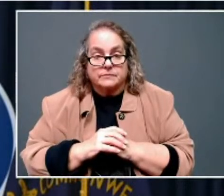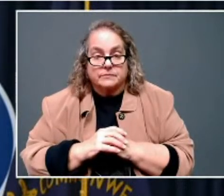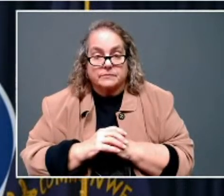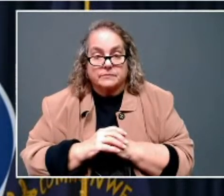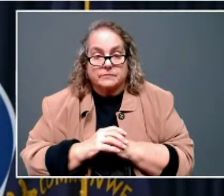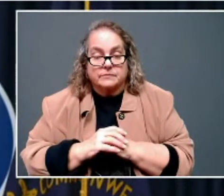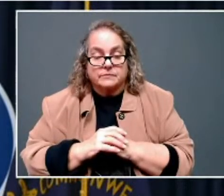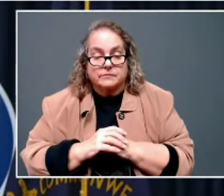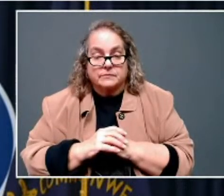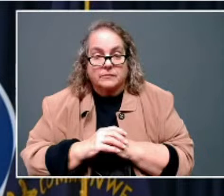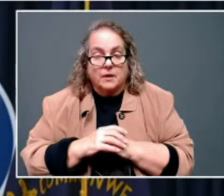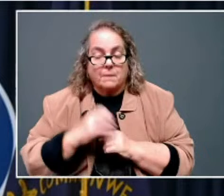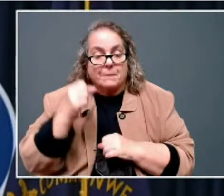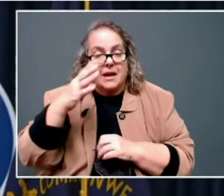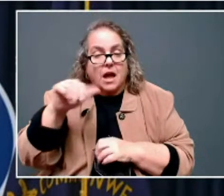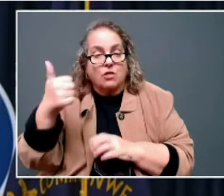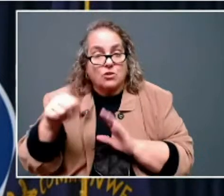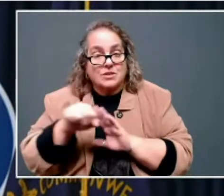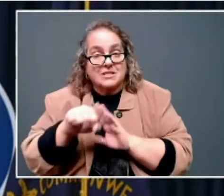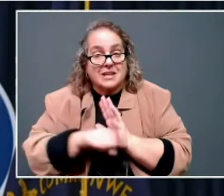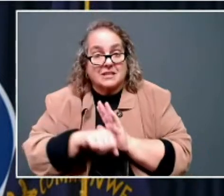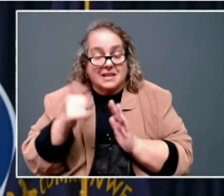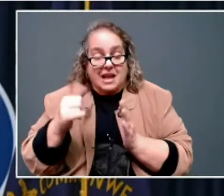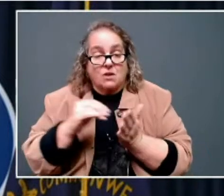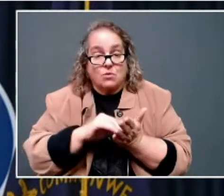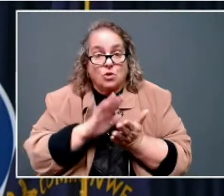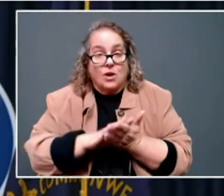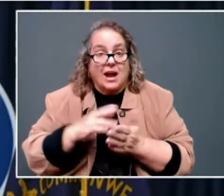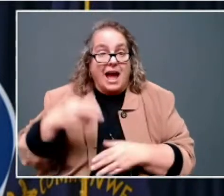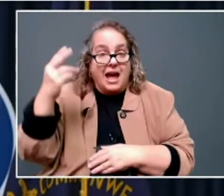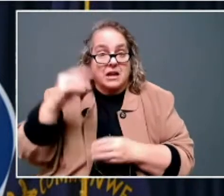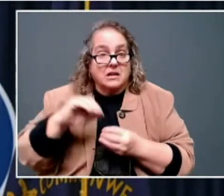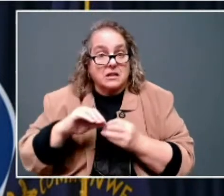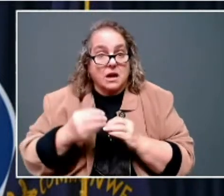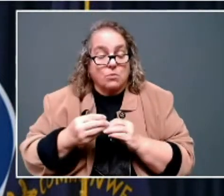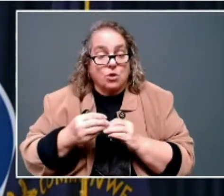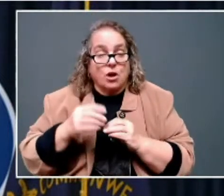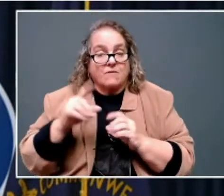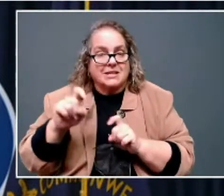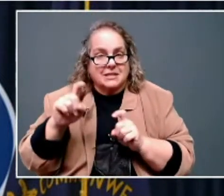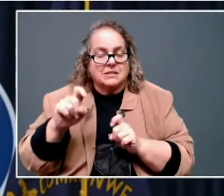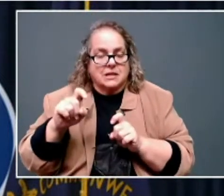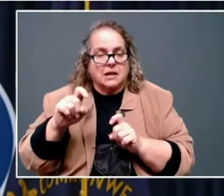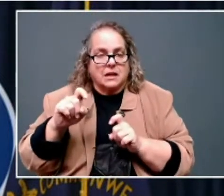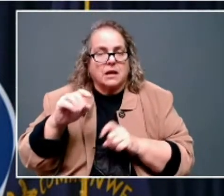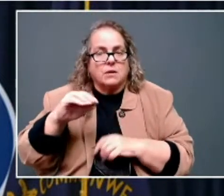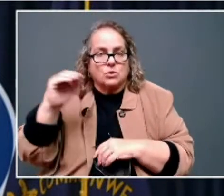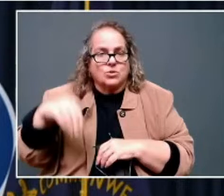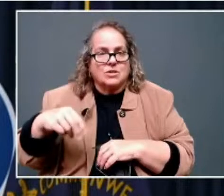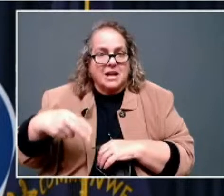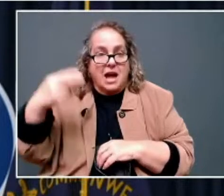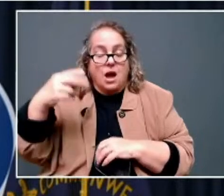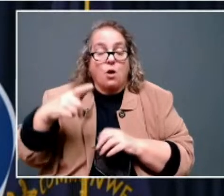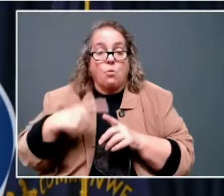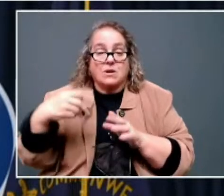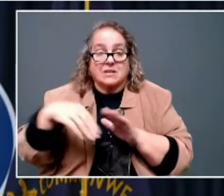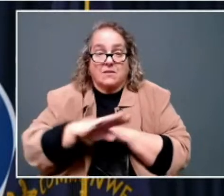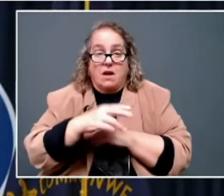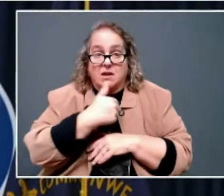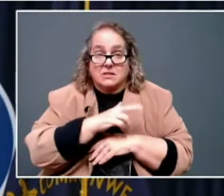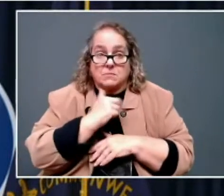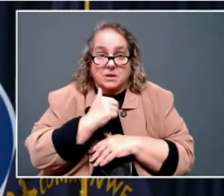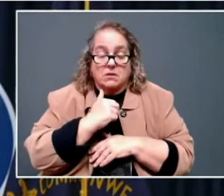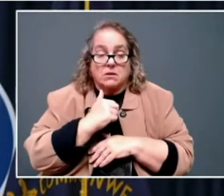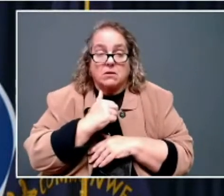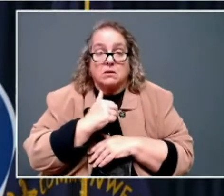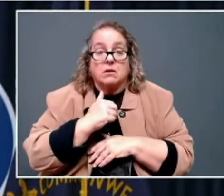number of people being admitted for other conditions and then testing positive once they're admitted, and they're seeing a spread